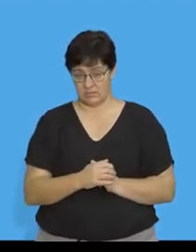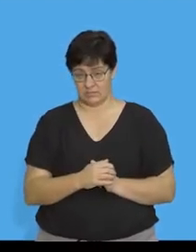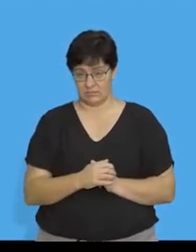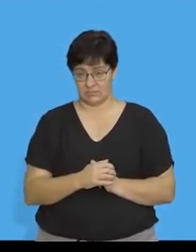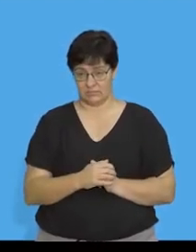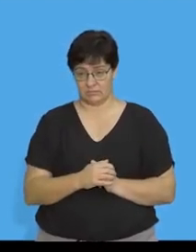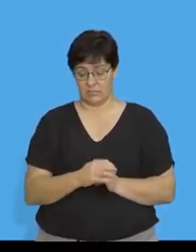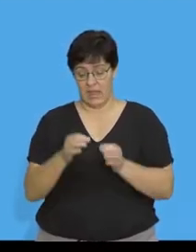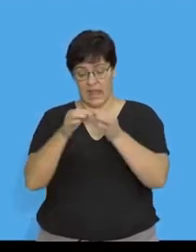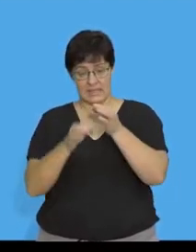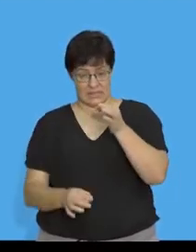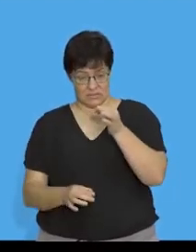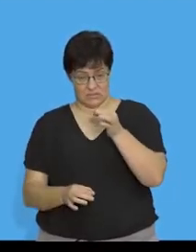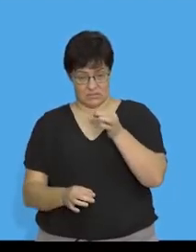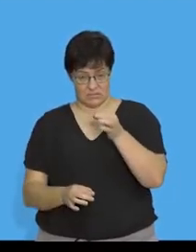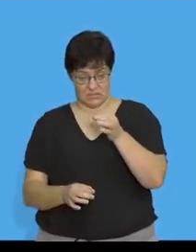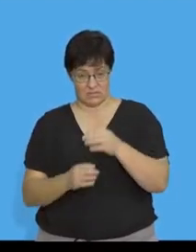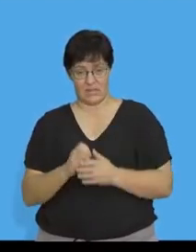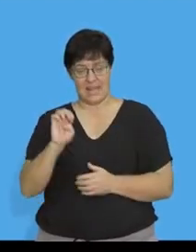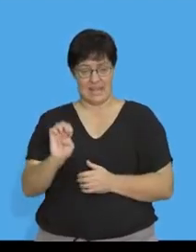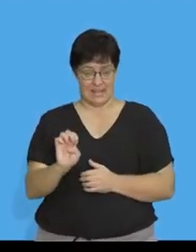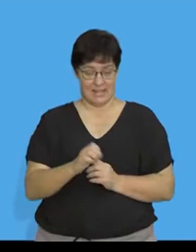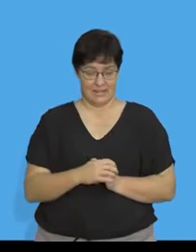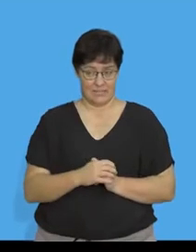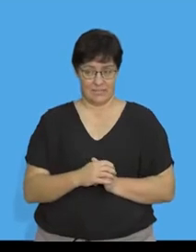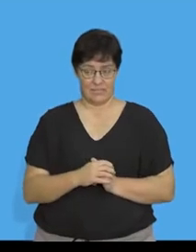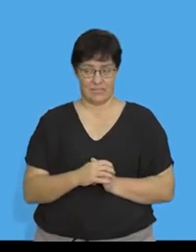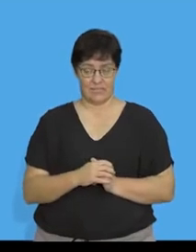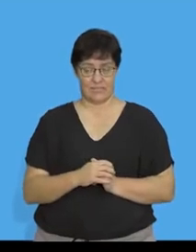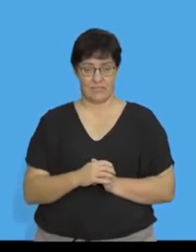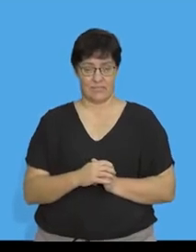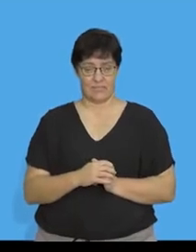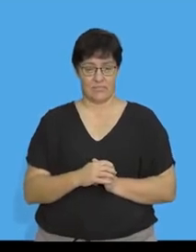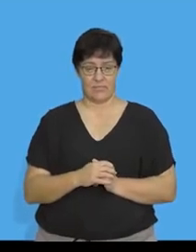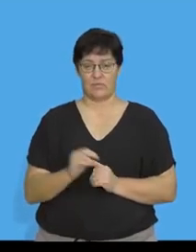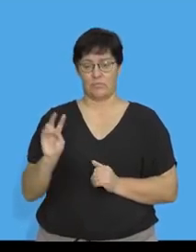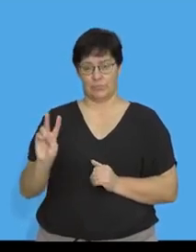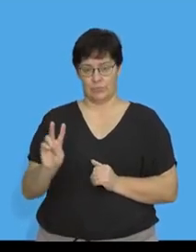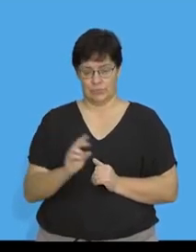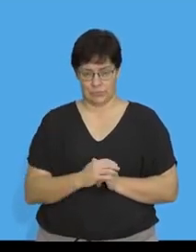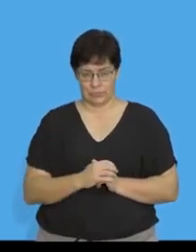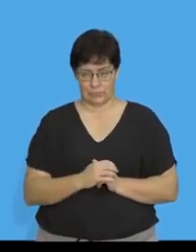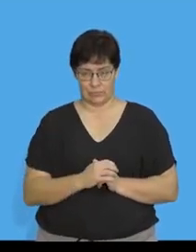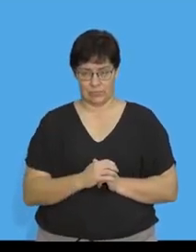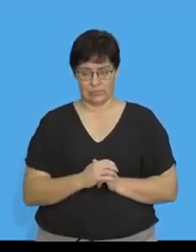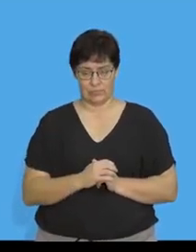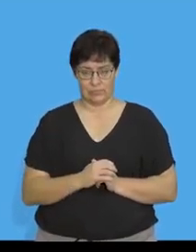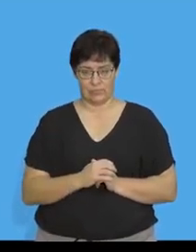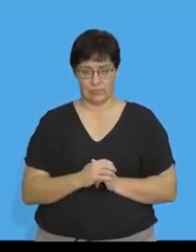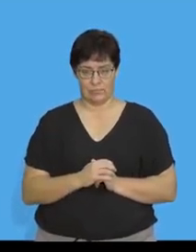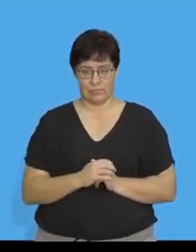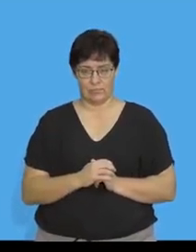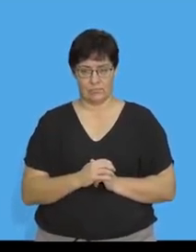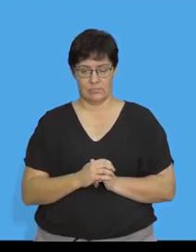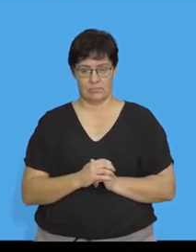the 300 is in line with the 400. So what has the change been? Well, clearly 150